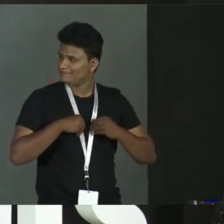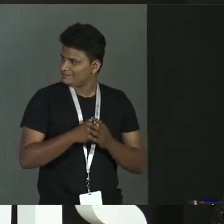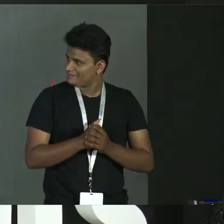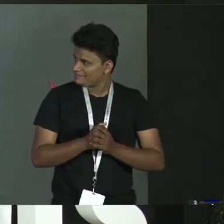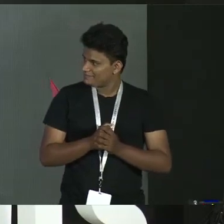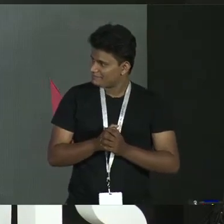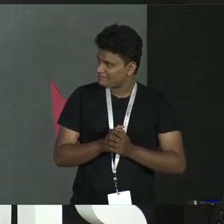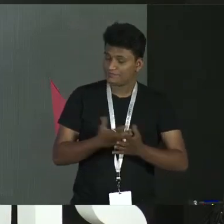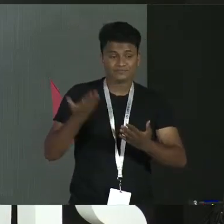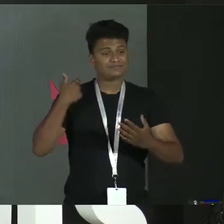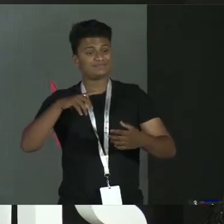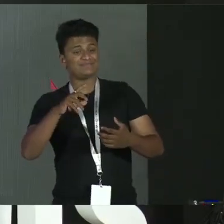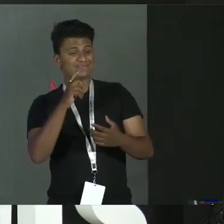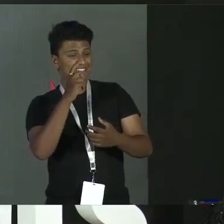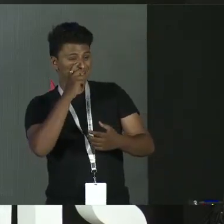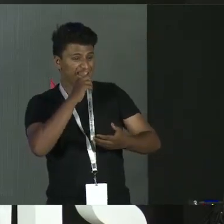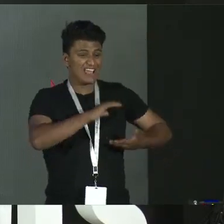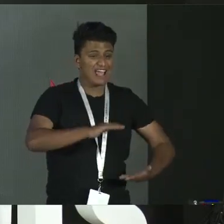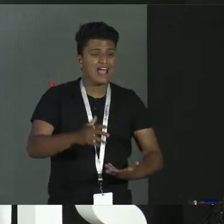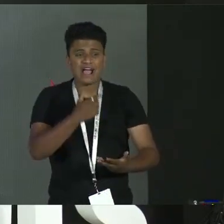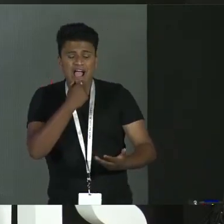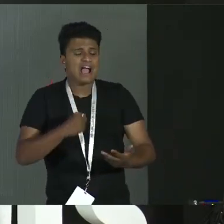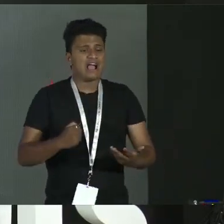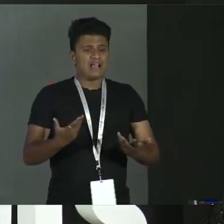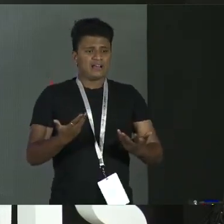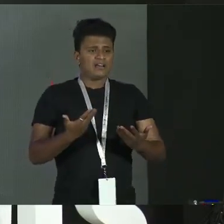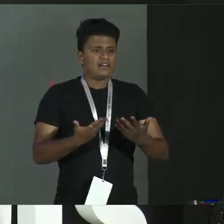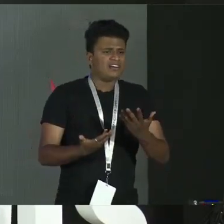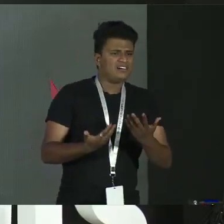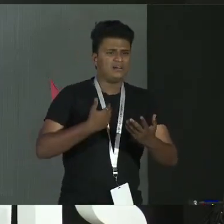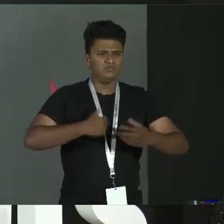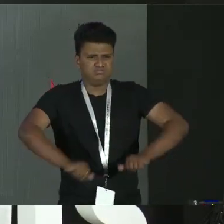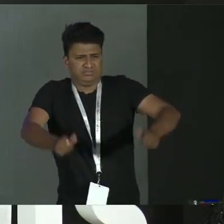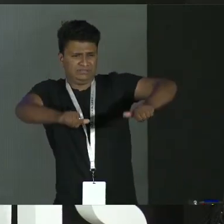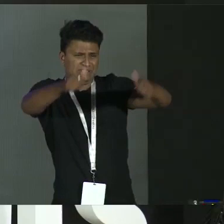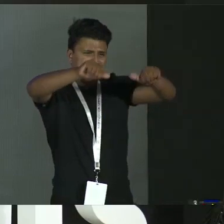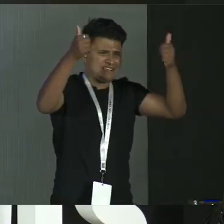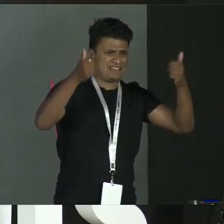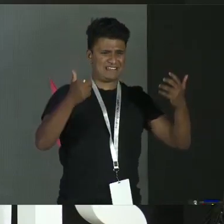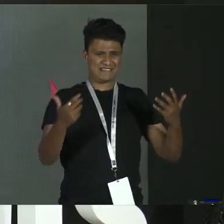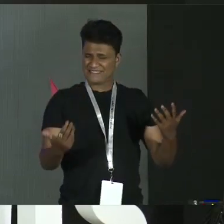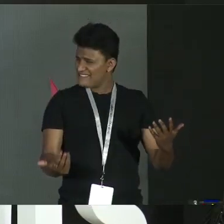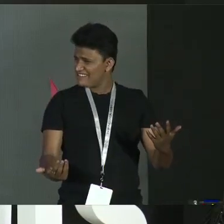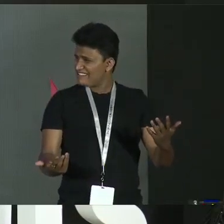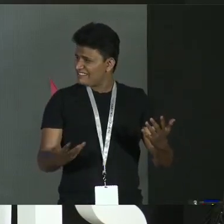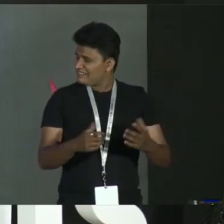For my grandmother back in Eritrea, my success at Harvard seemed